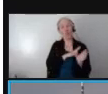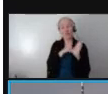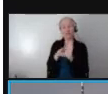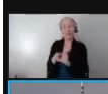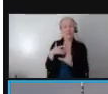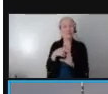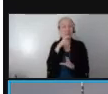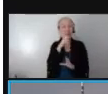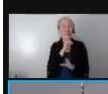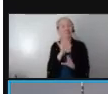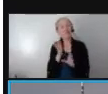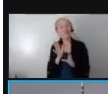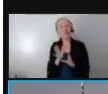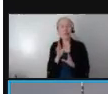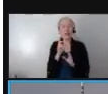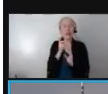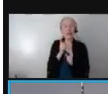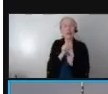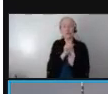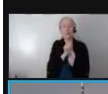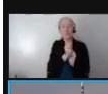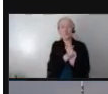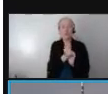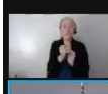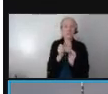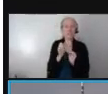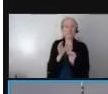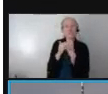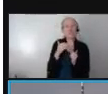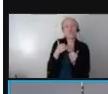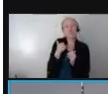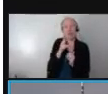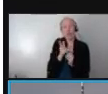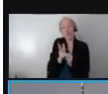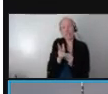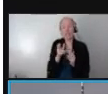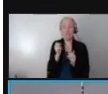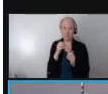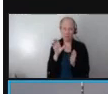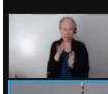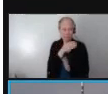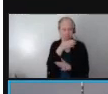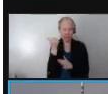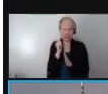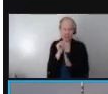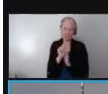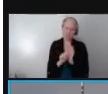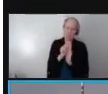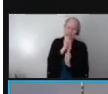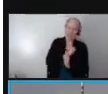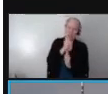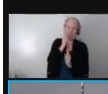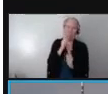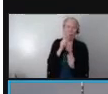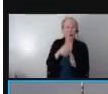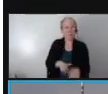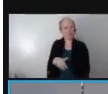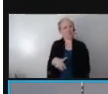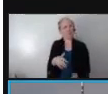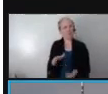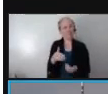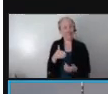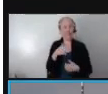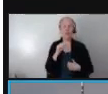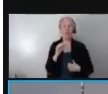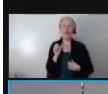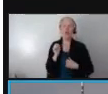of early 30s. Really, you know, that's kind of your prime age for childbearing. And